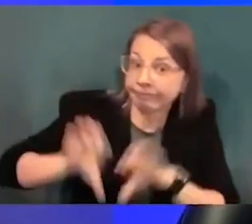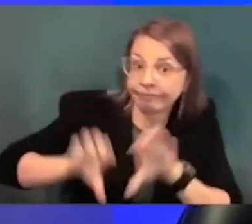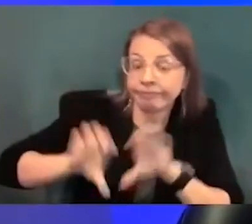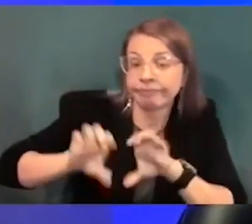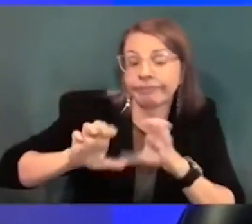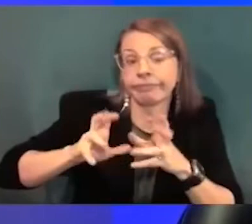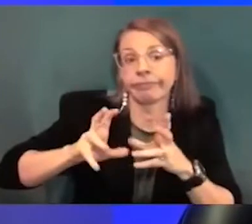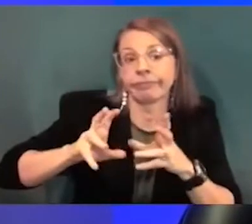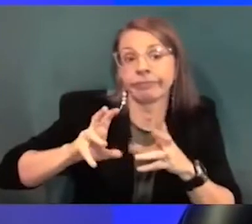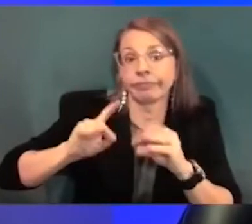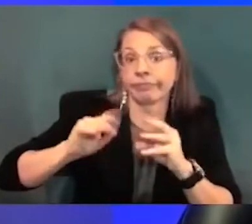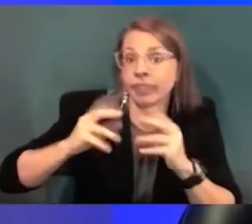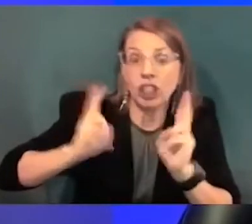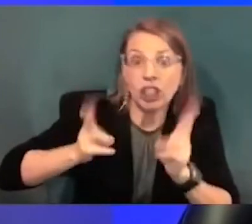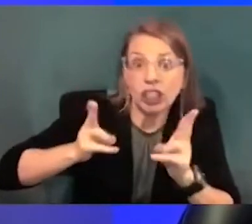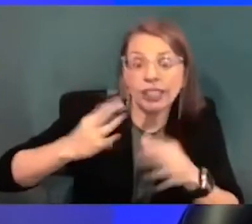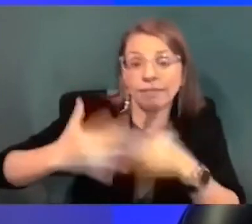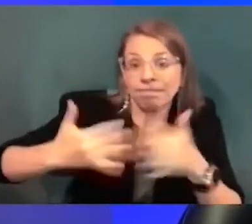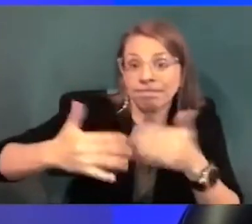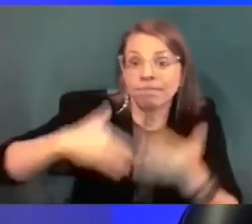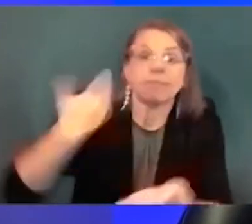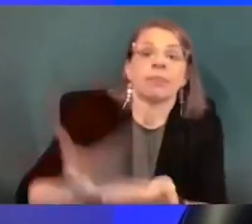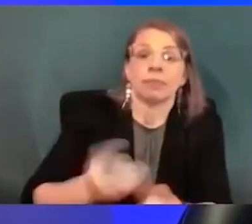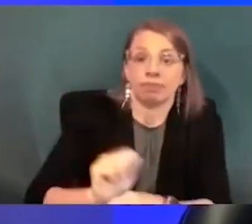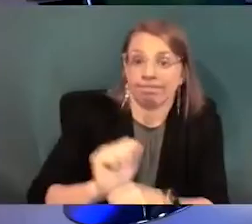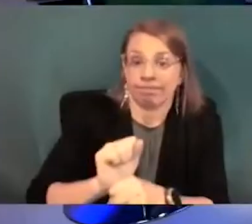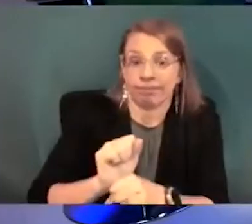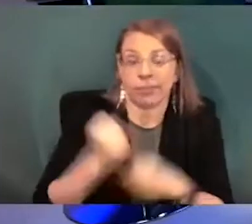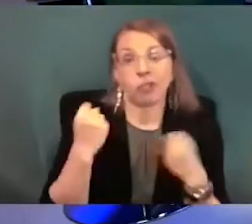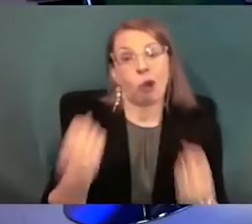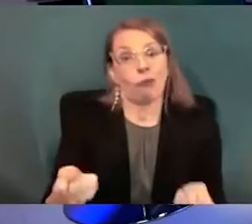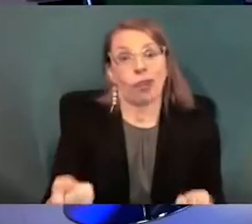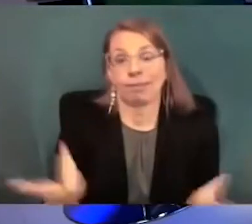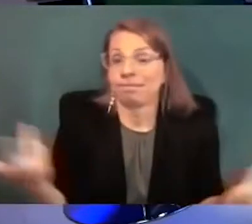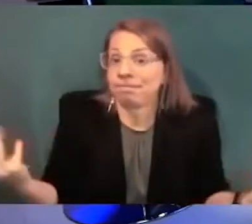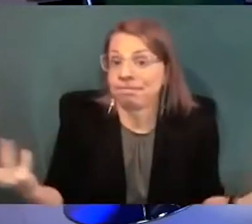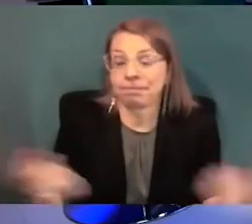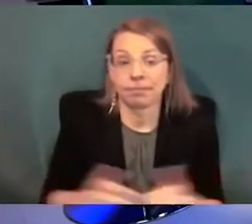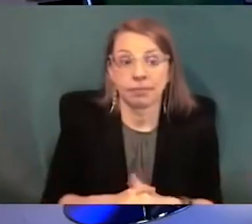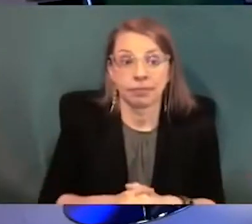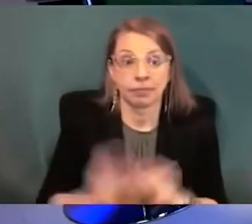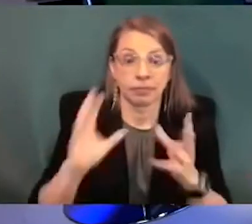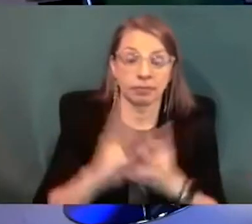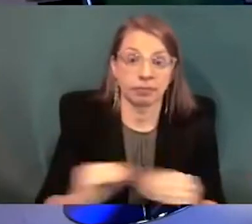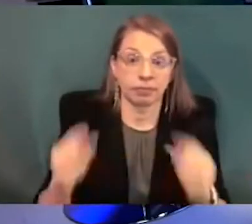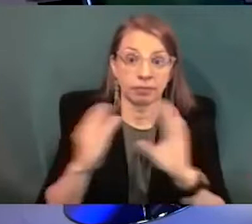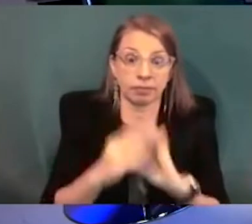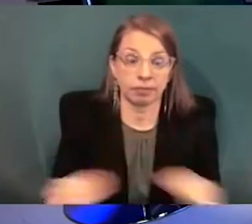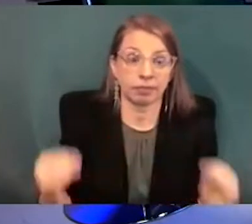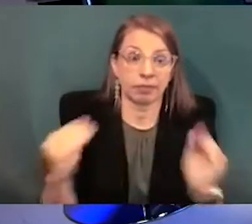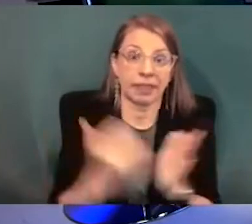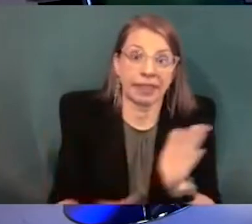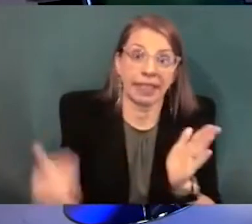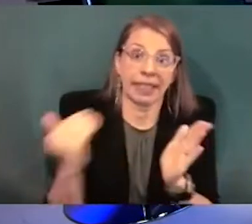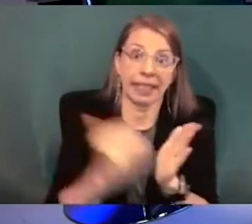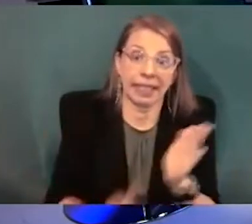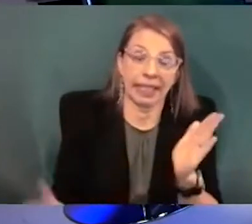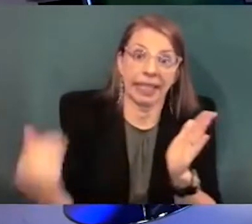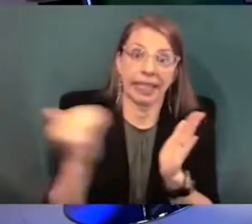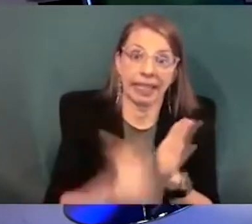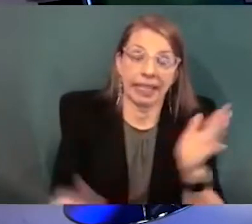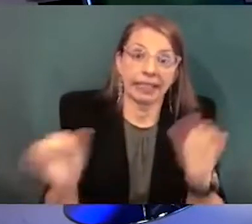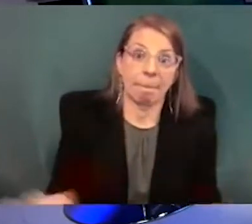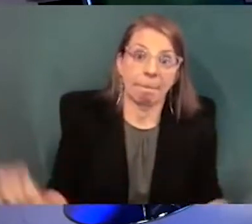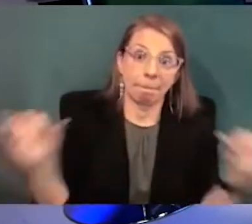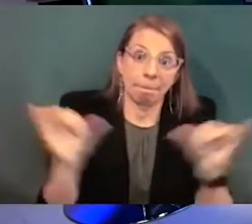kind of in a hurry, and drove. And just to say that story's been told in our country thousands of times as